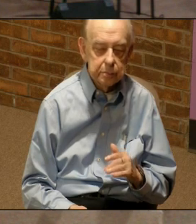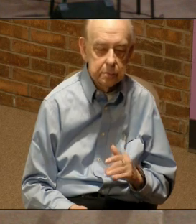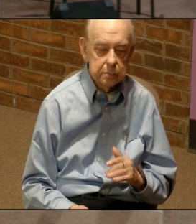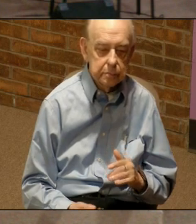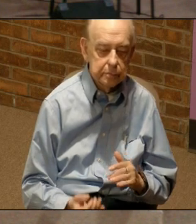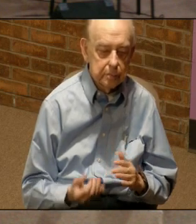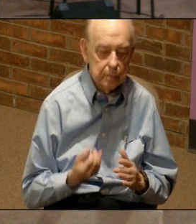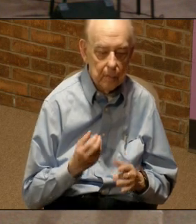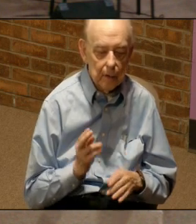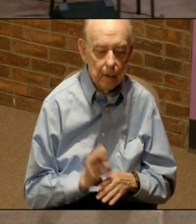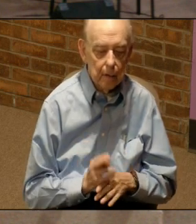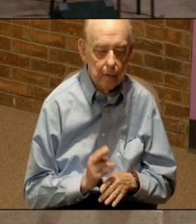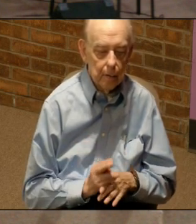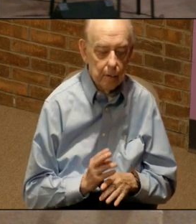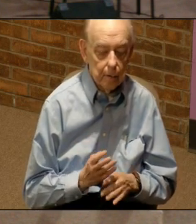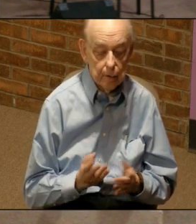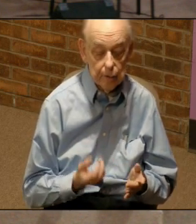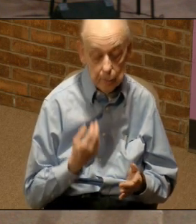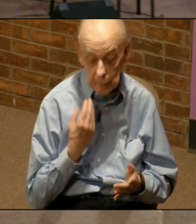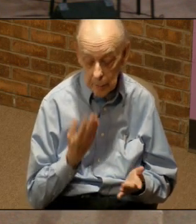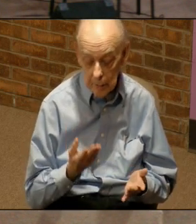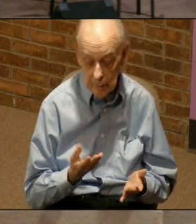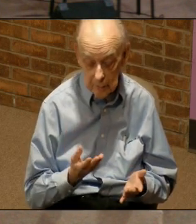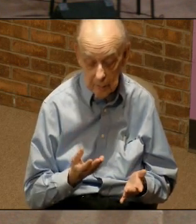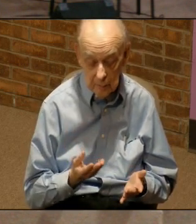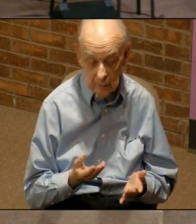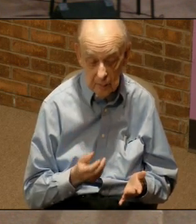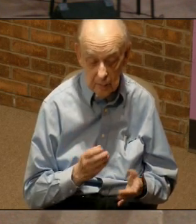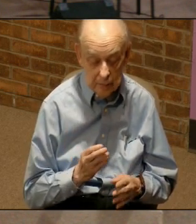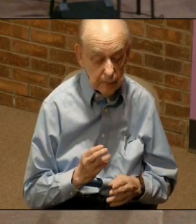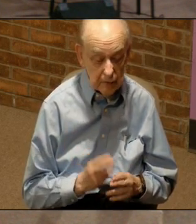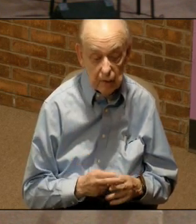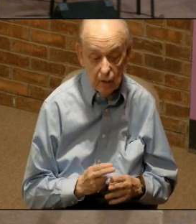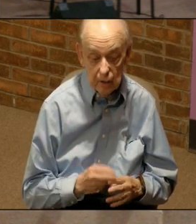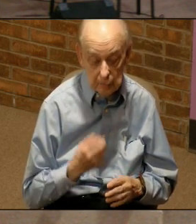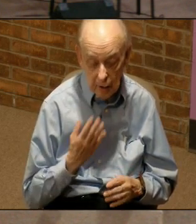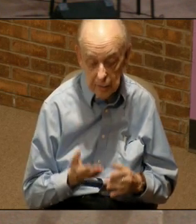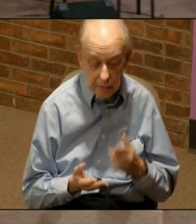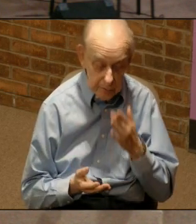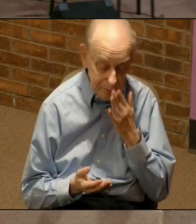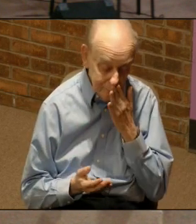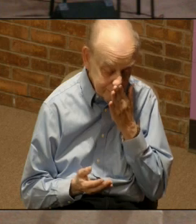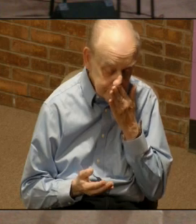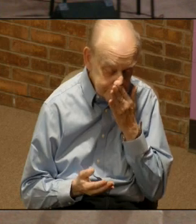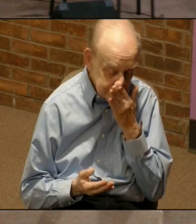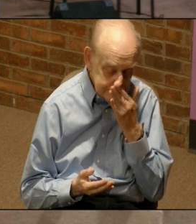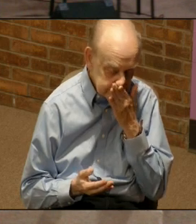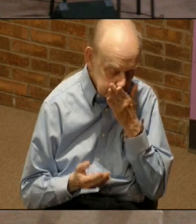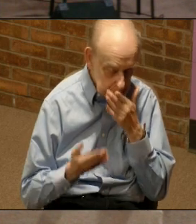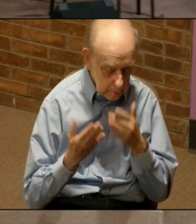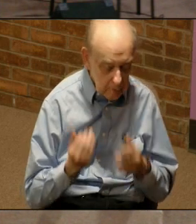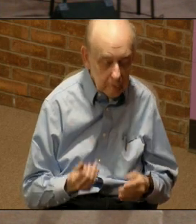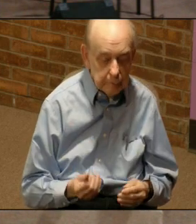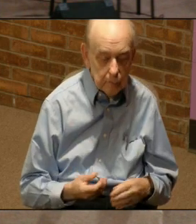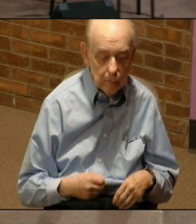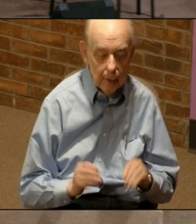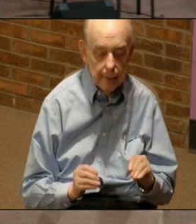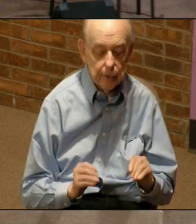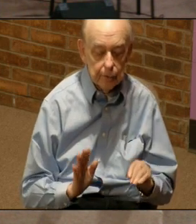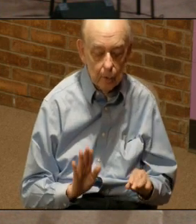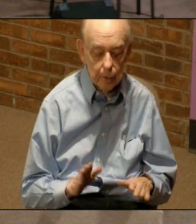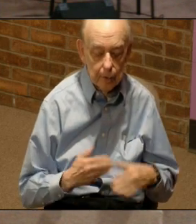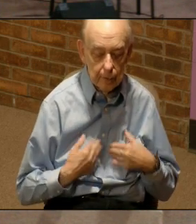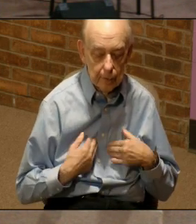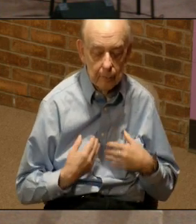If you want to use the word prostitution, it's a prostitution, because they have sold themselves